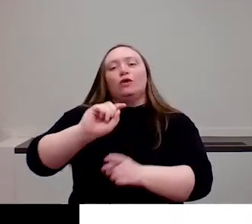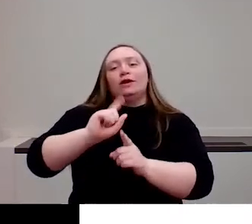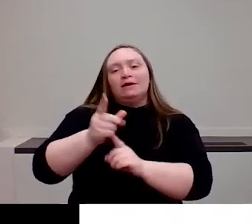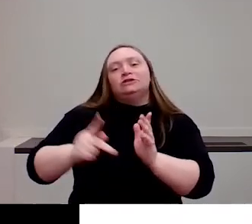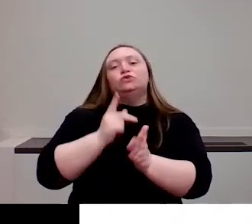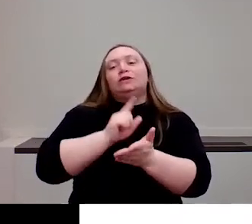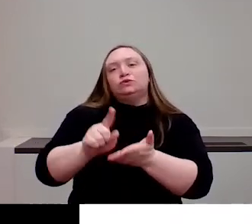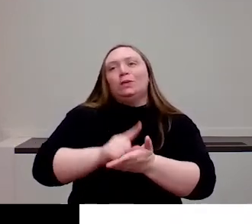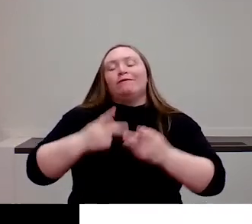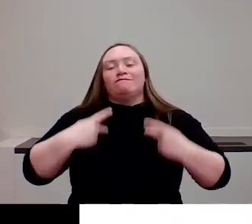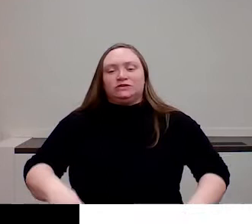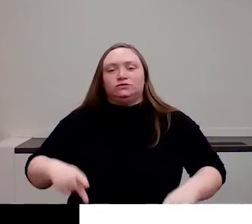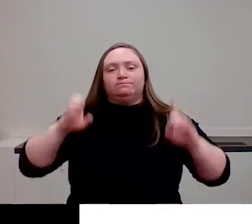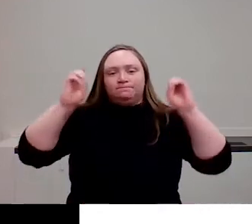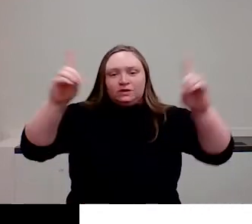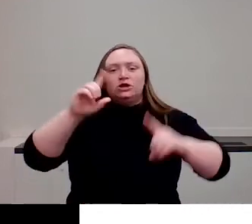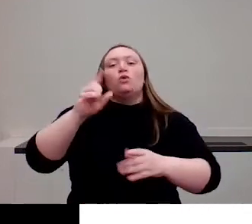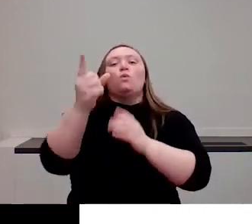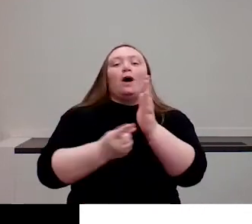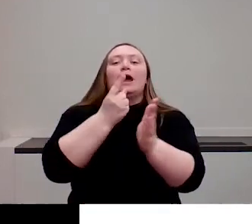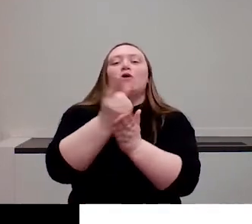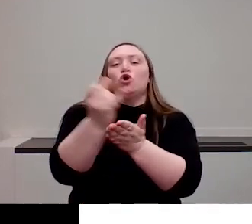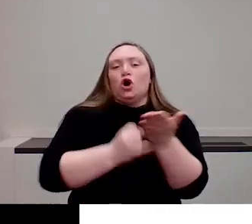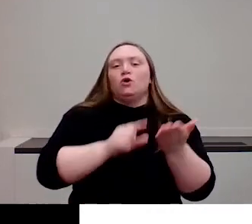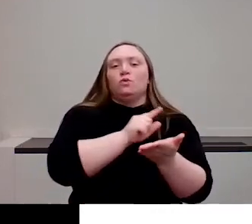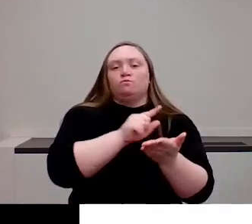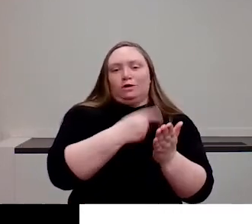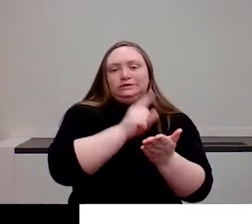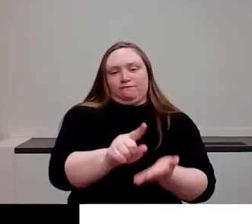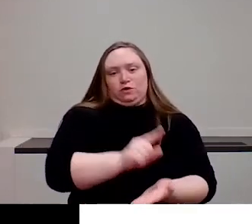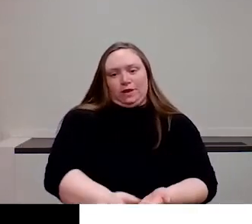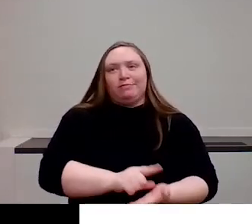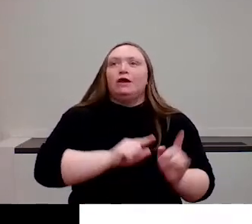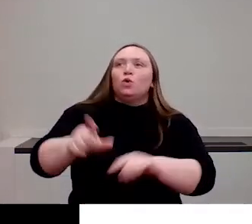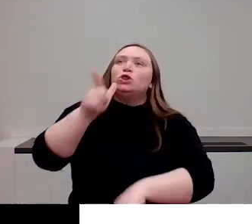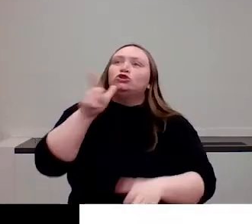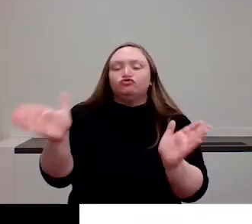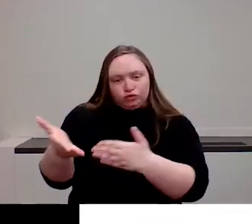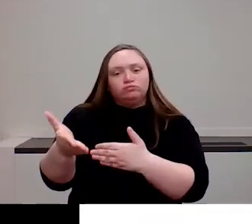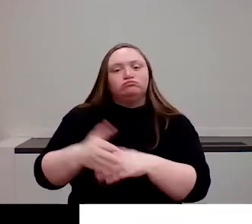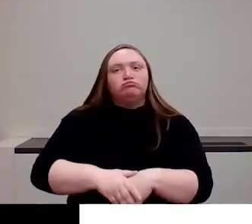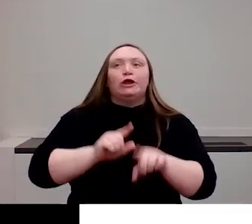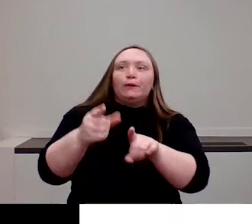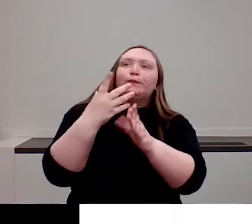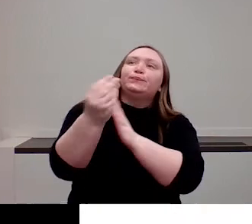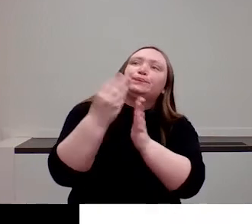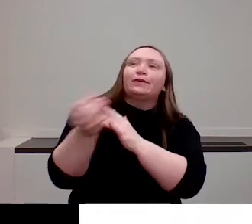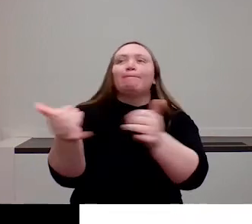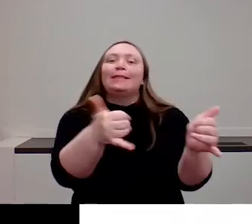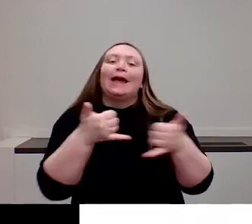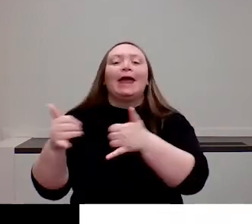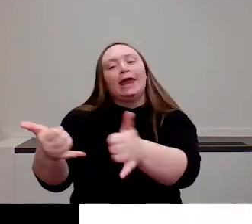hour of art once a week. They use the lunchroom, just like the rest of the kids. They go to recess. Our typical